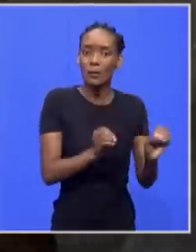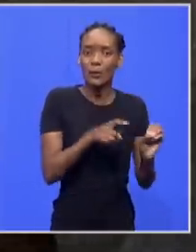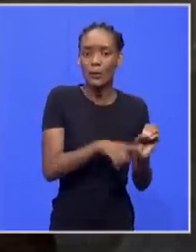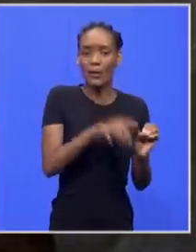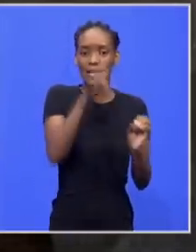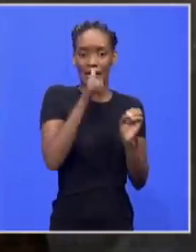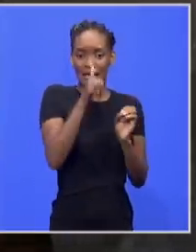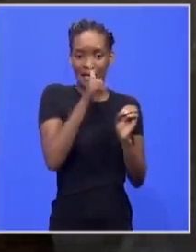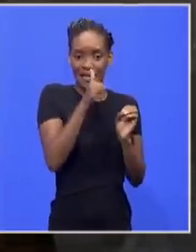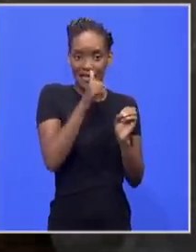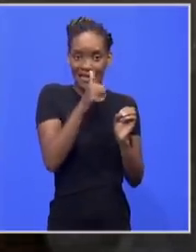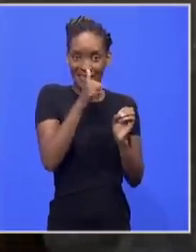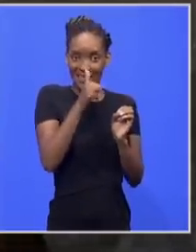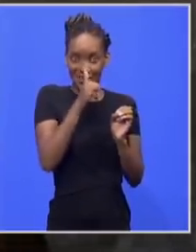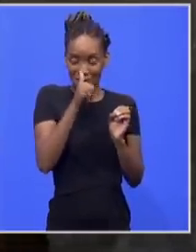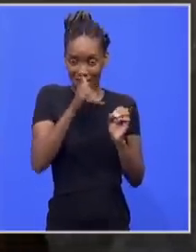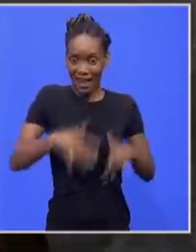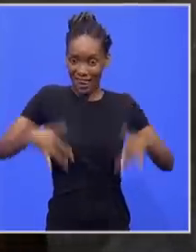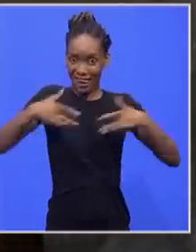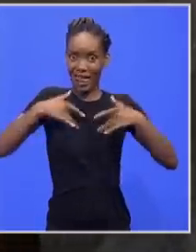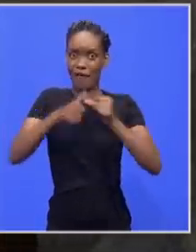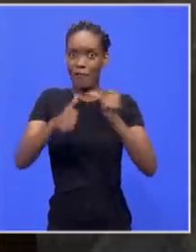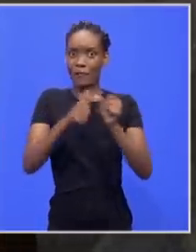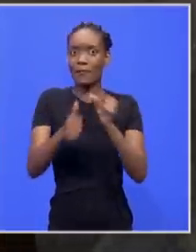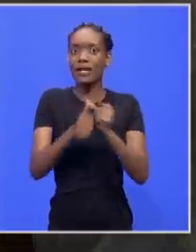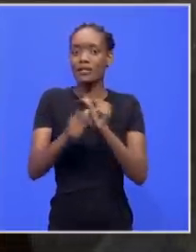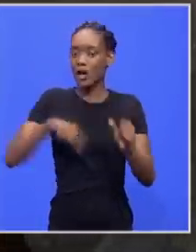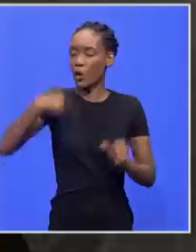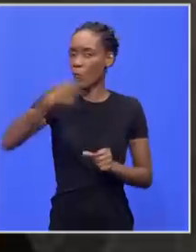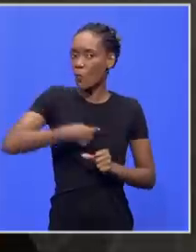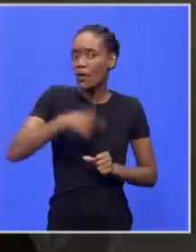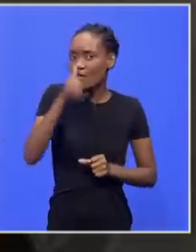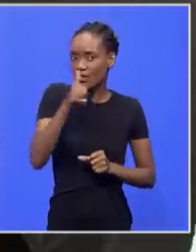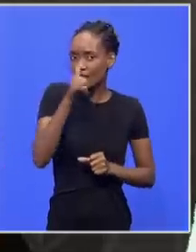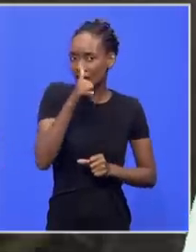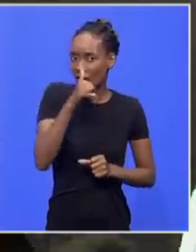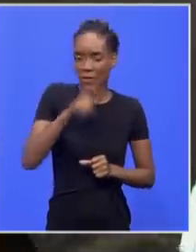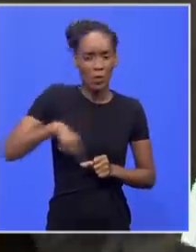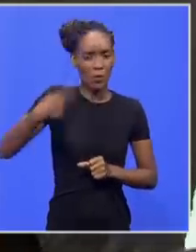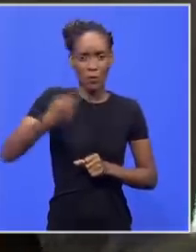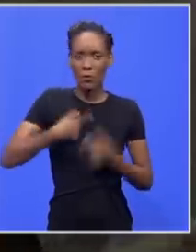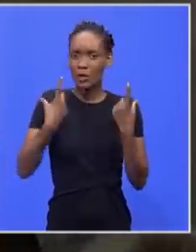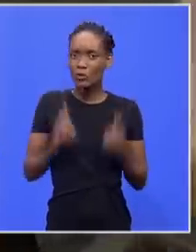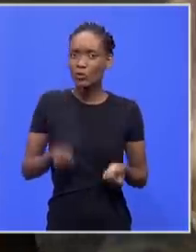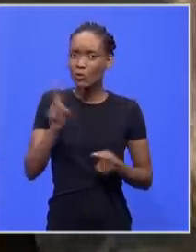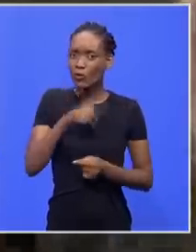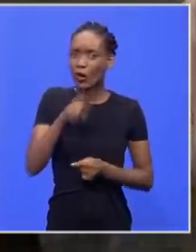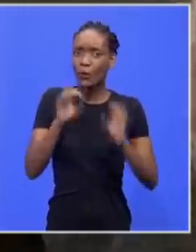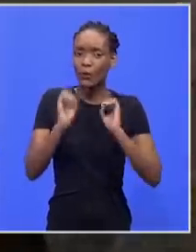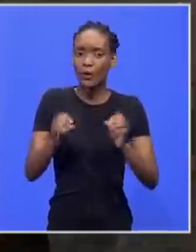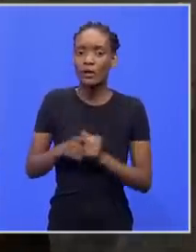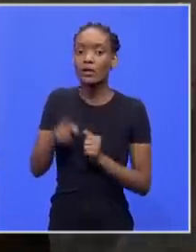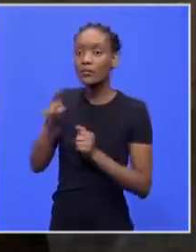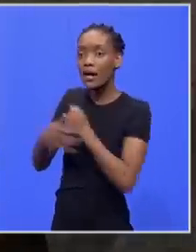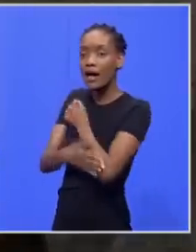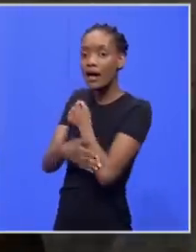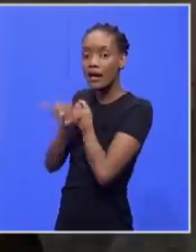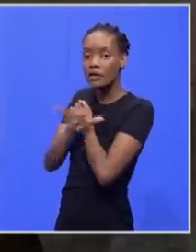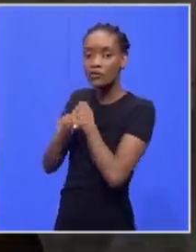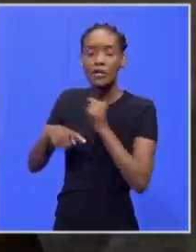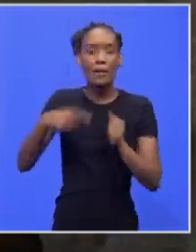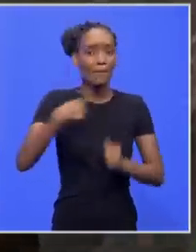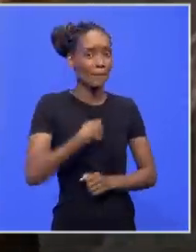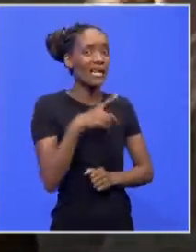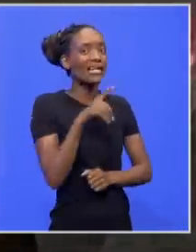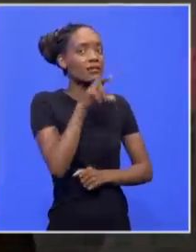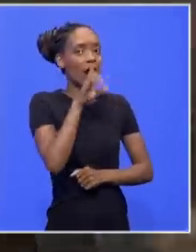are living better than us. We are not a criminal. We didn't do anything. Where are you from? Which country are you from? I am from Congo. When